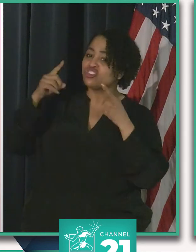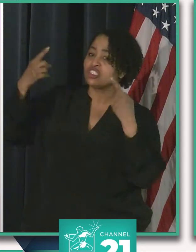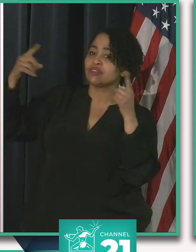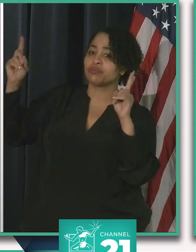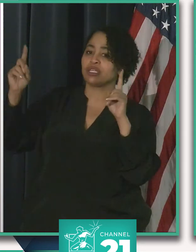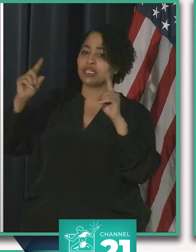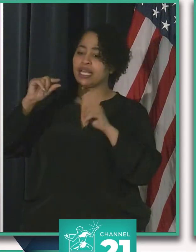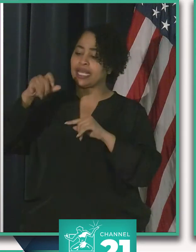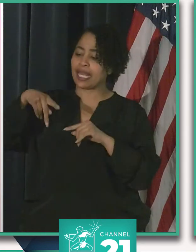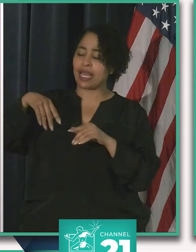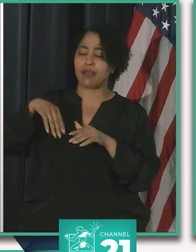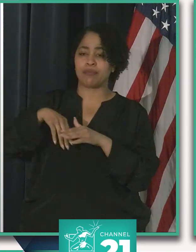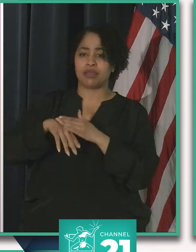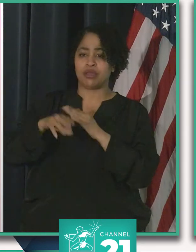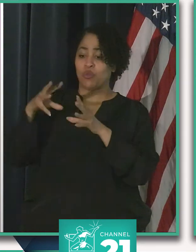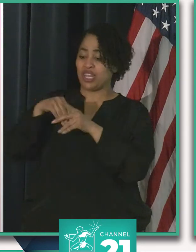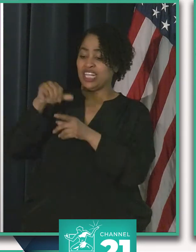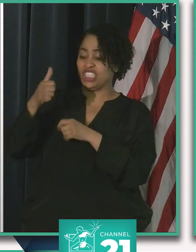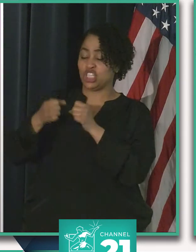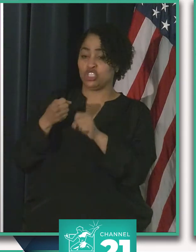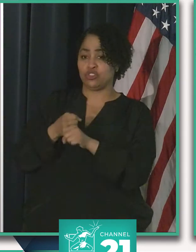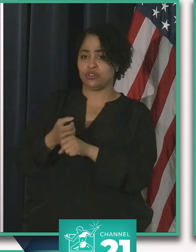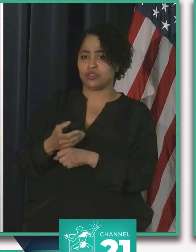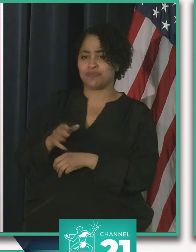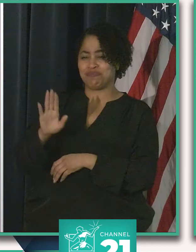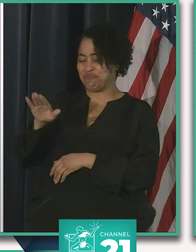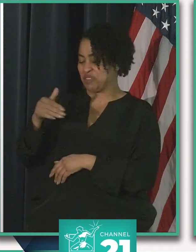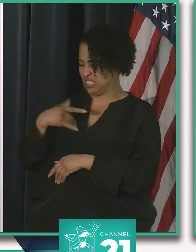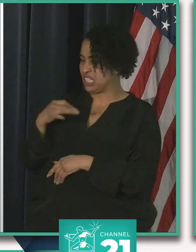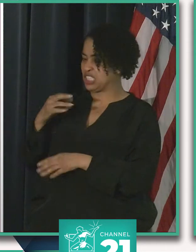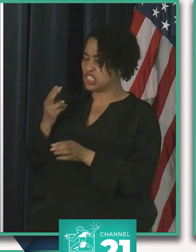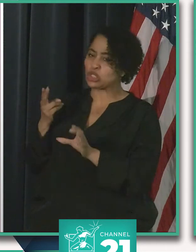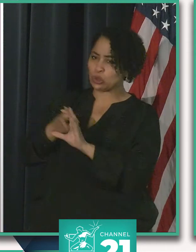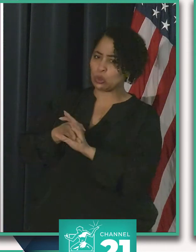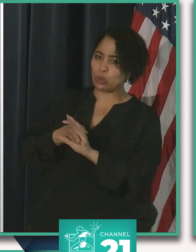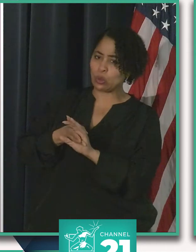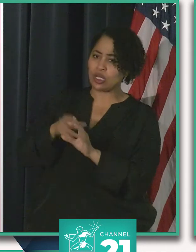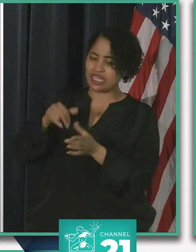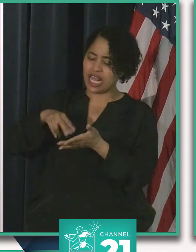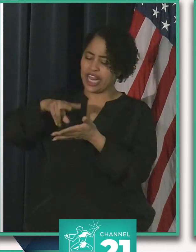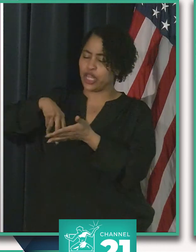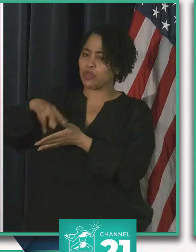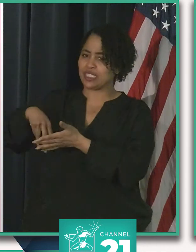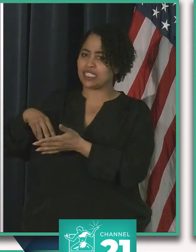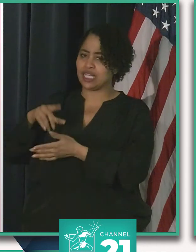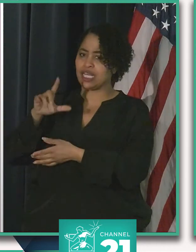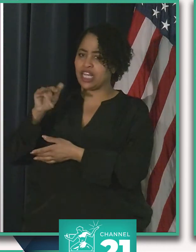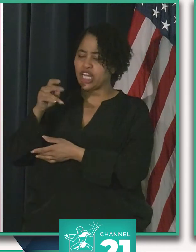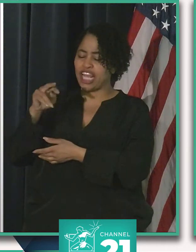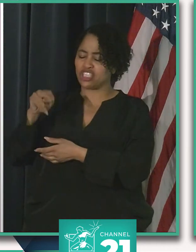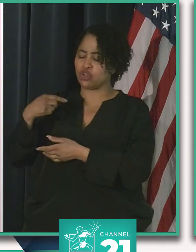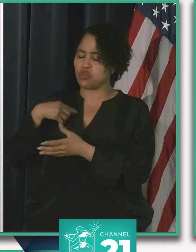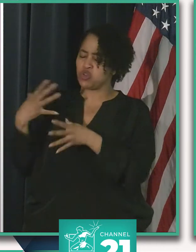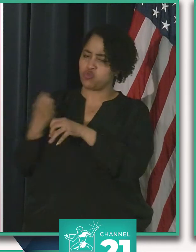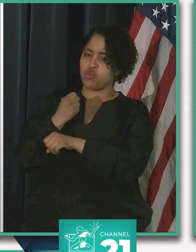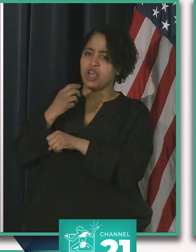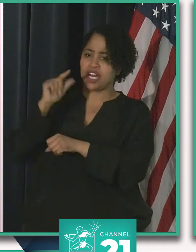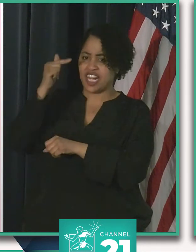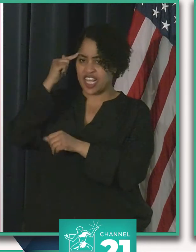10 years? Well, so I joined the litigation, the literacy litigation, which we won and the